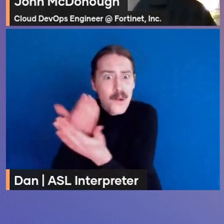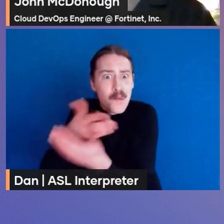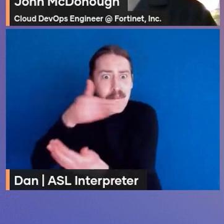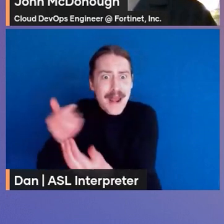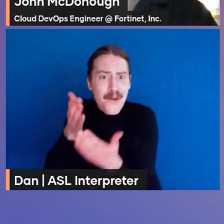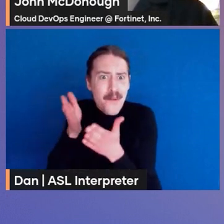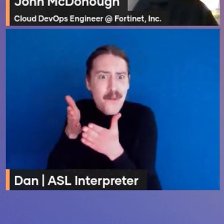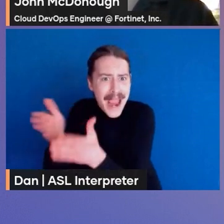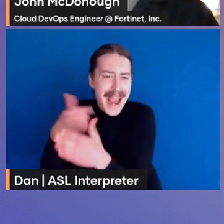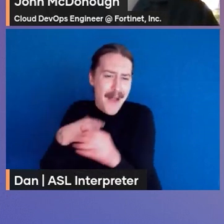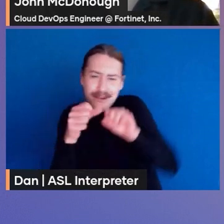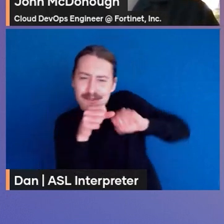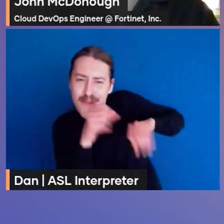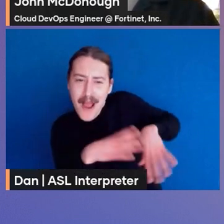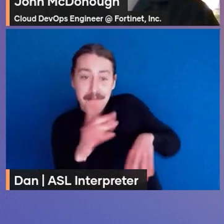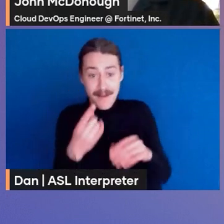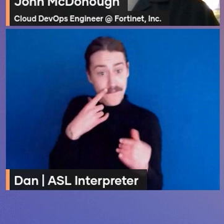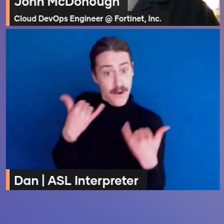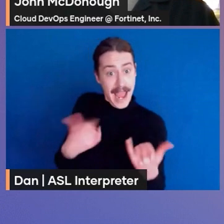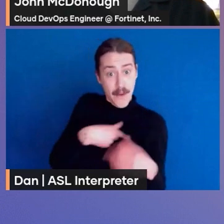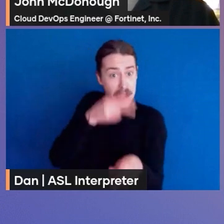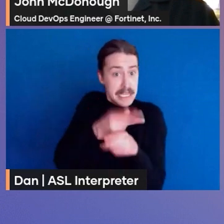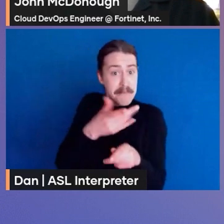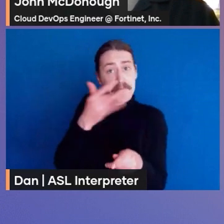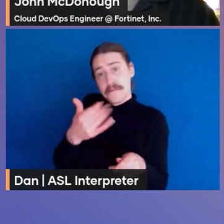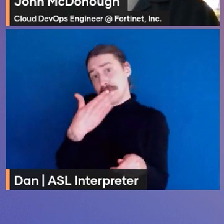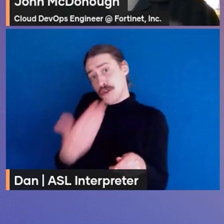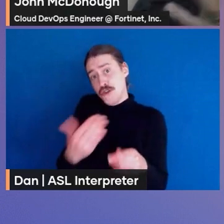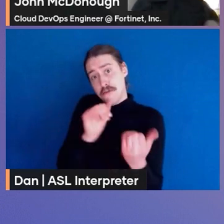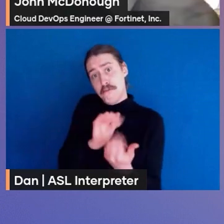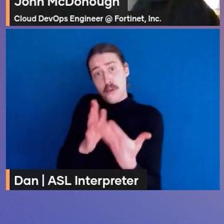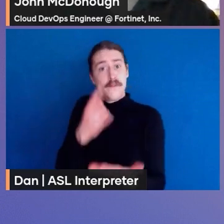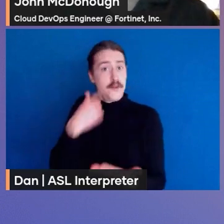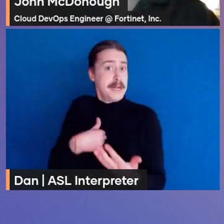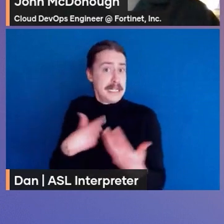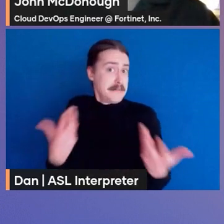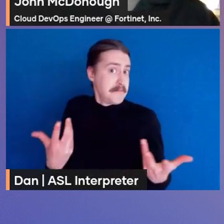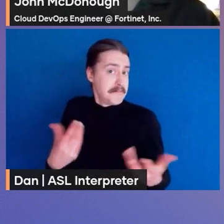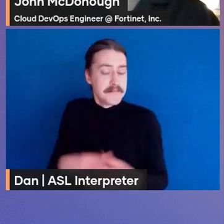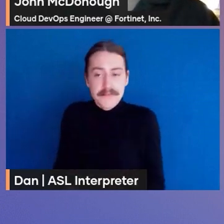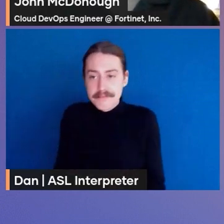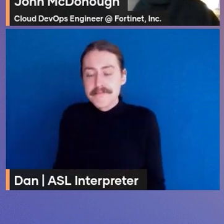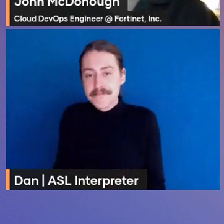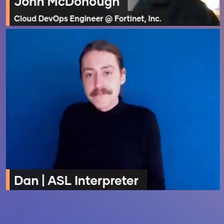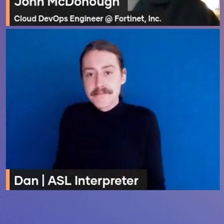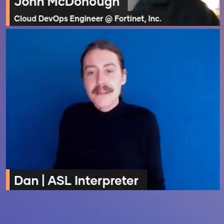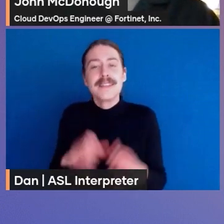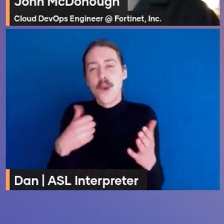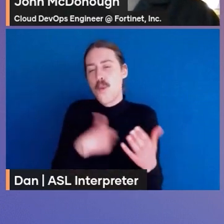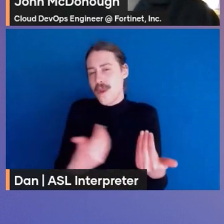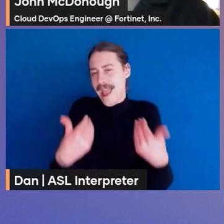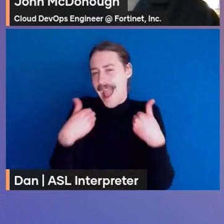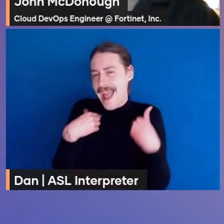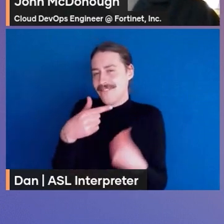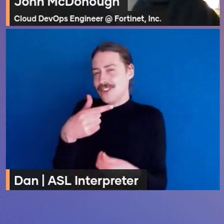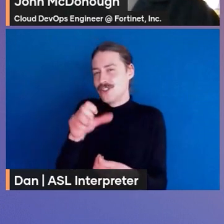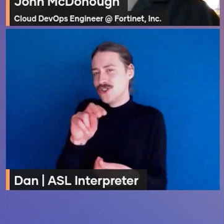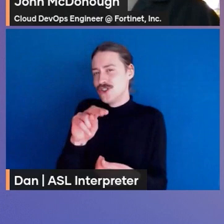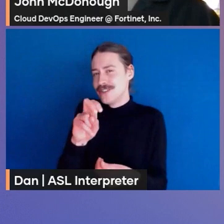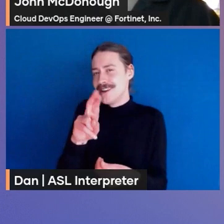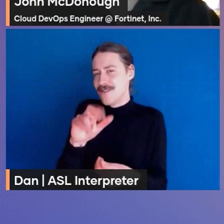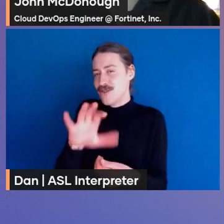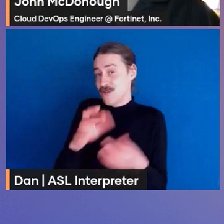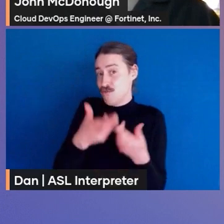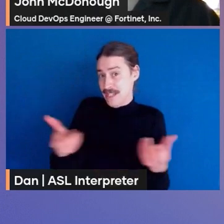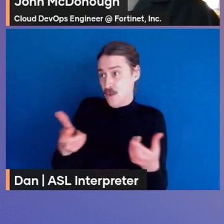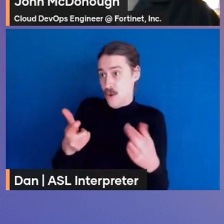methodology for me and the way I like to deploy things. So we have the generic resource that gets called, and